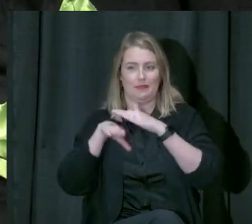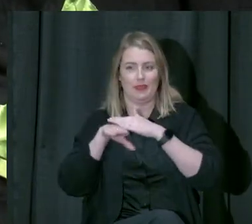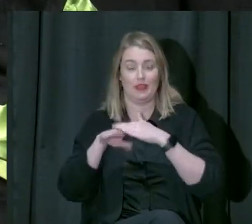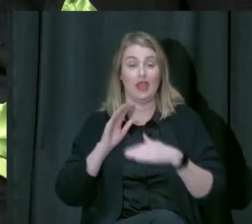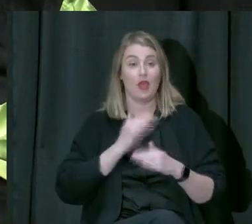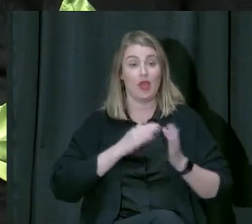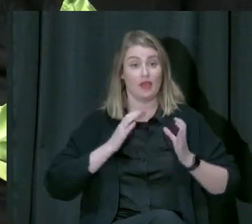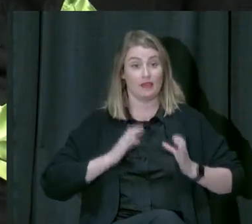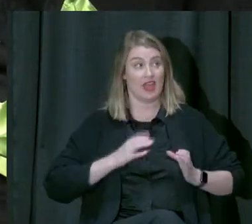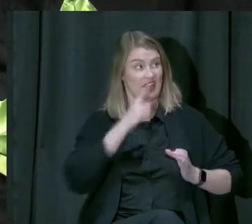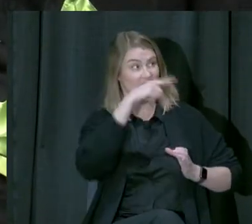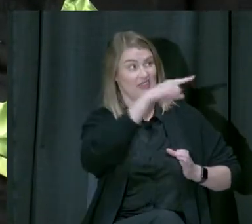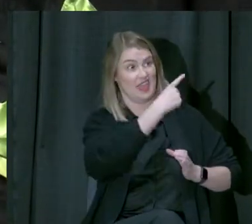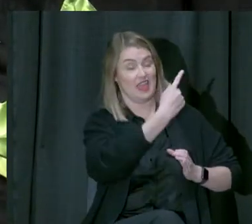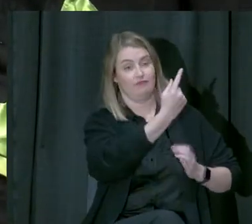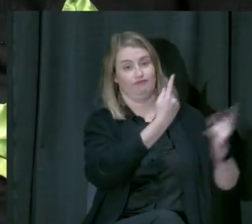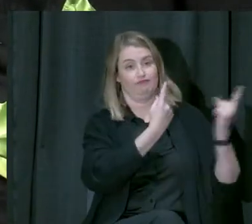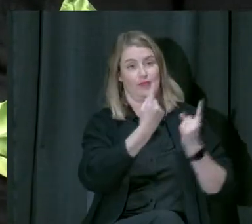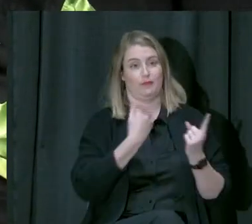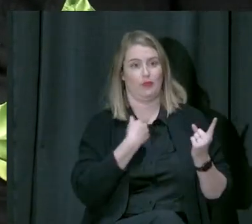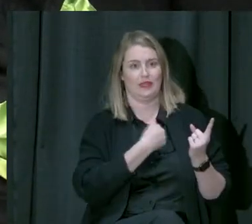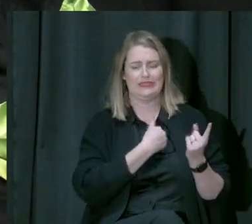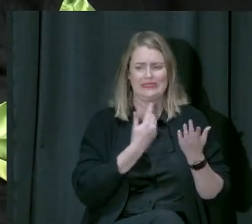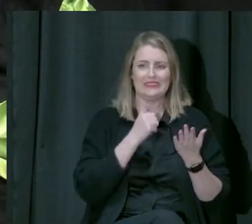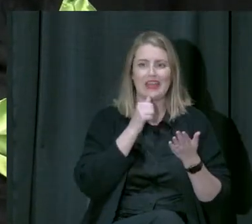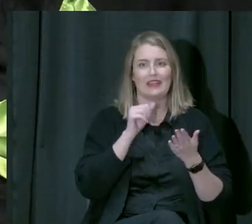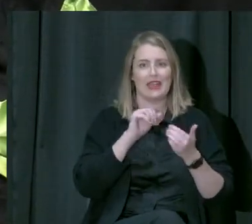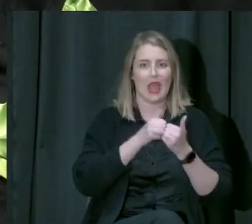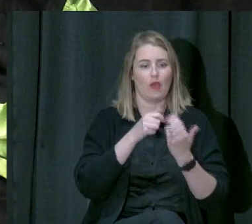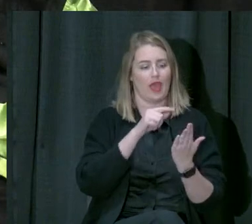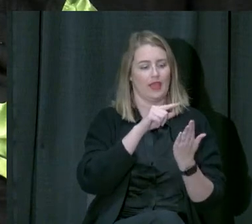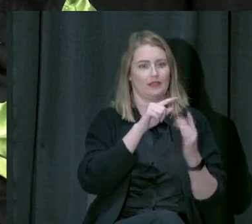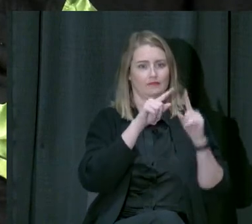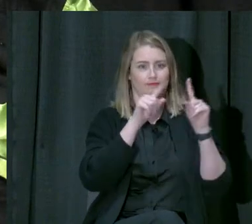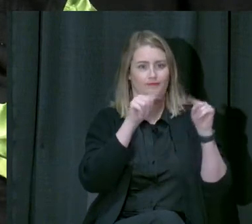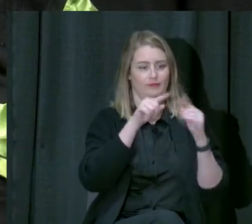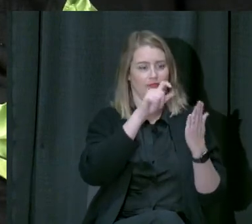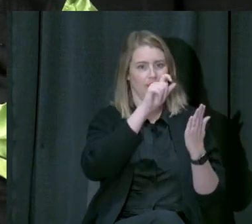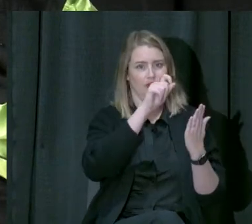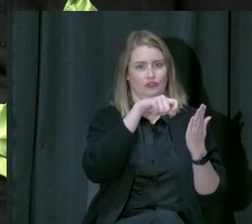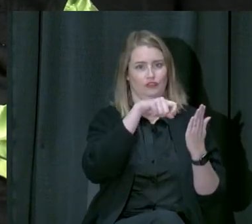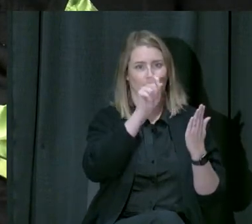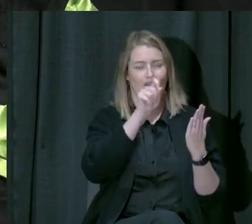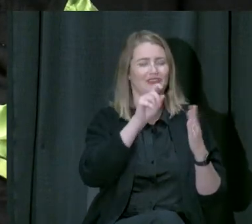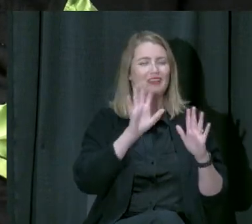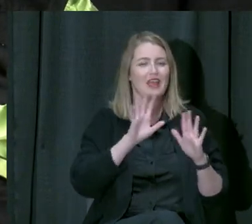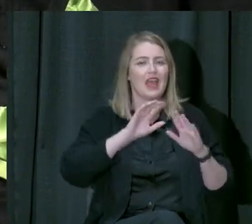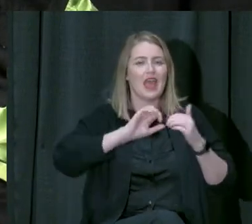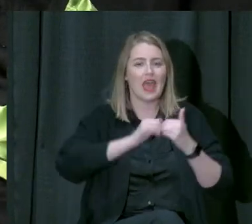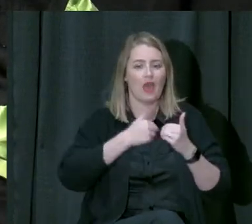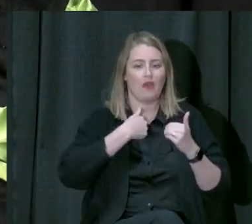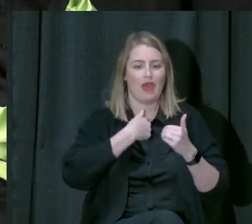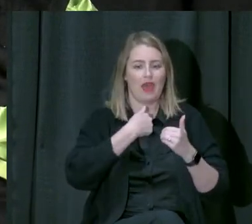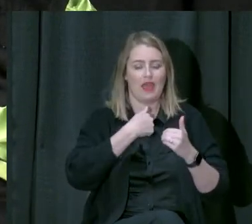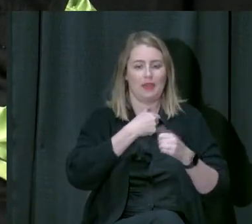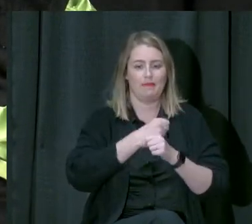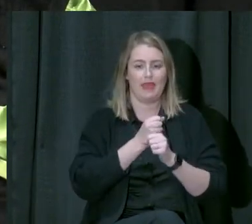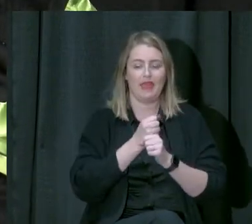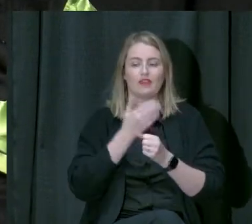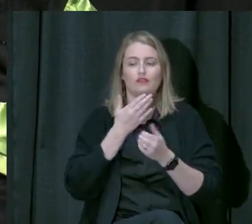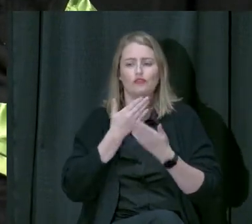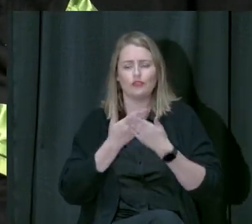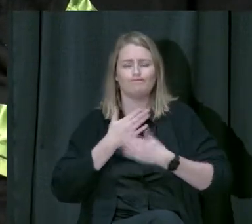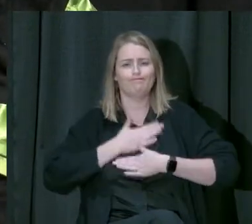often coming to us for is not how do I check the box, but how do I do the right, how do I make this a good user